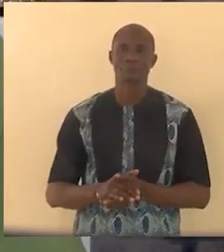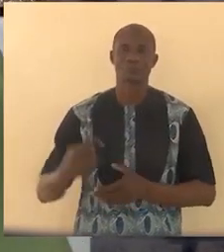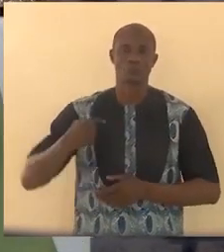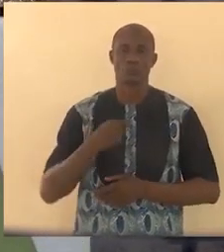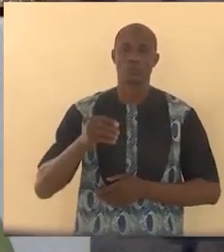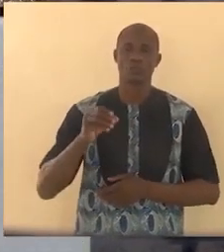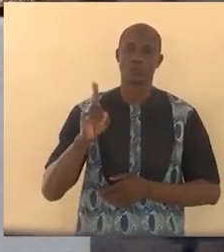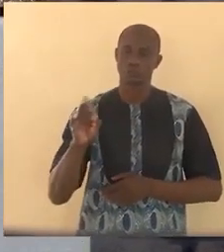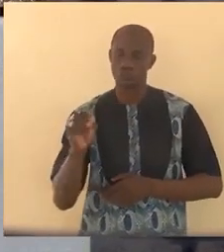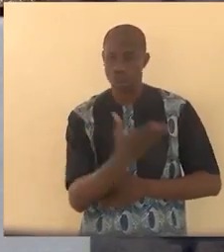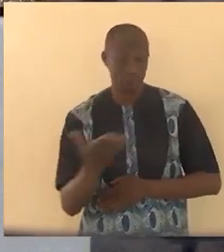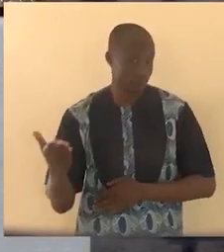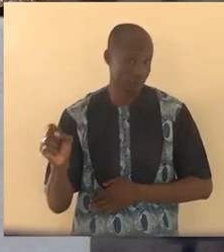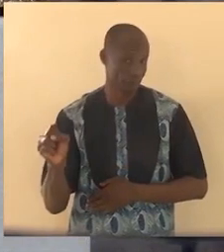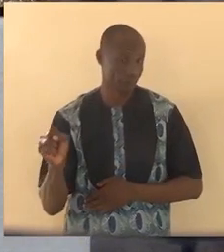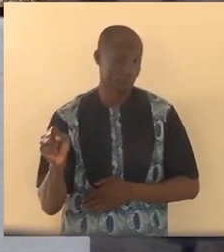we do certain things.